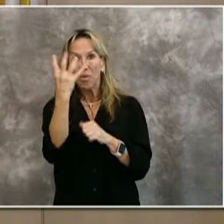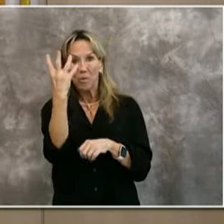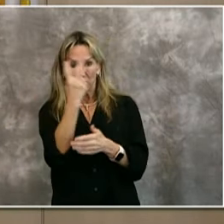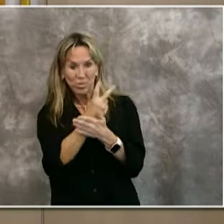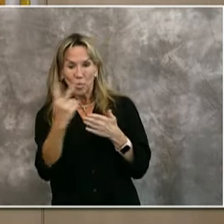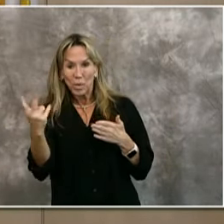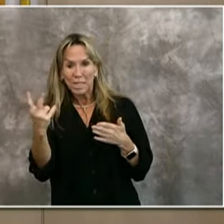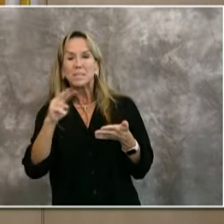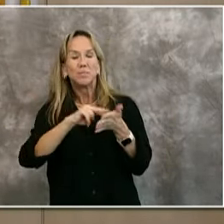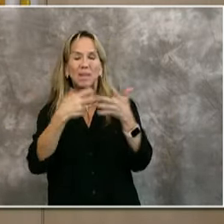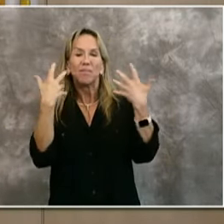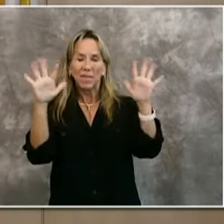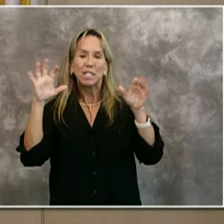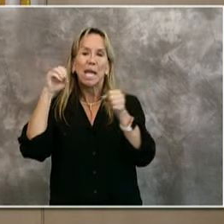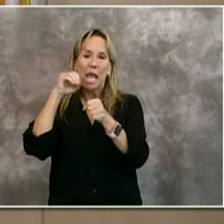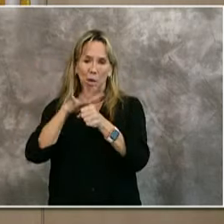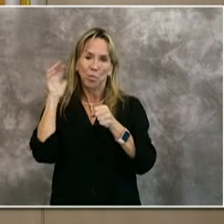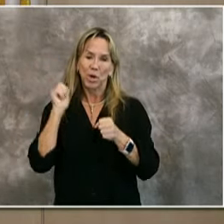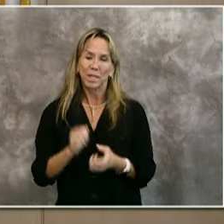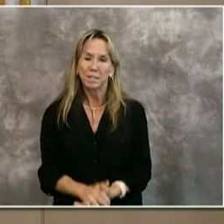an outbreak.